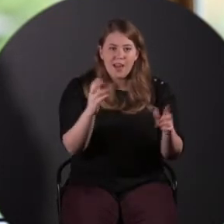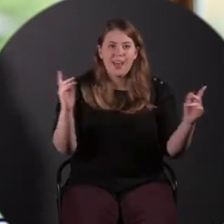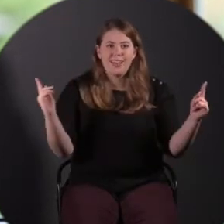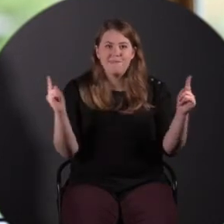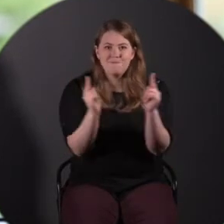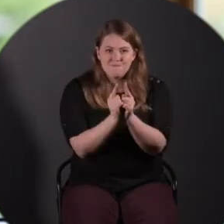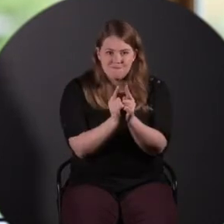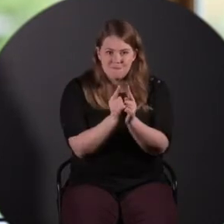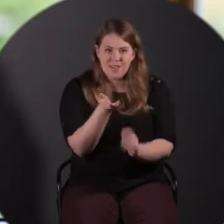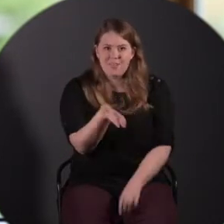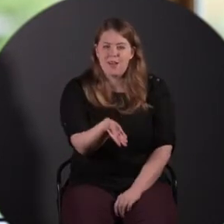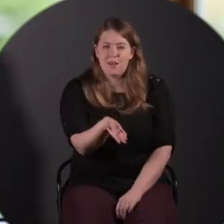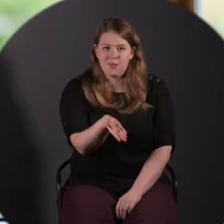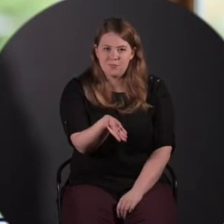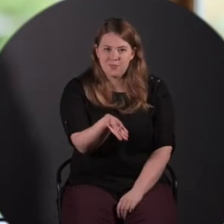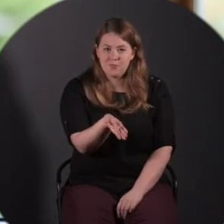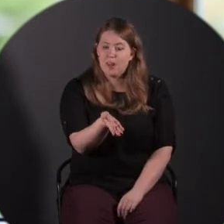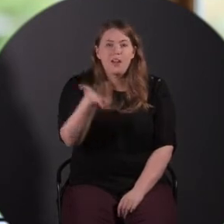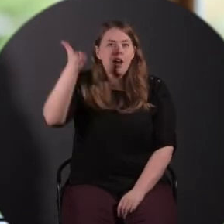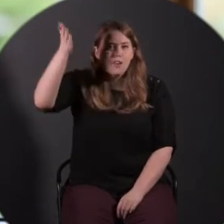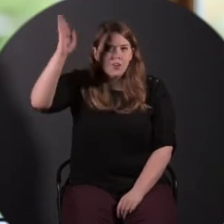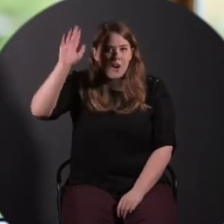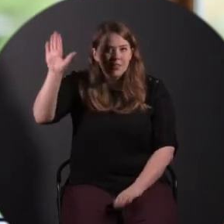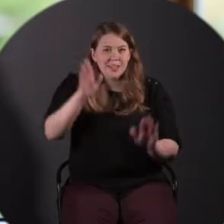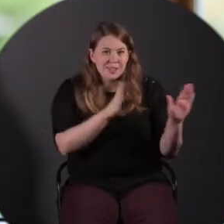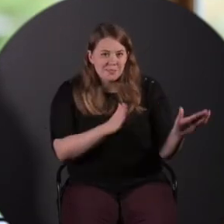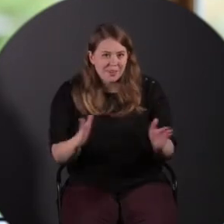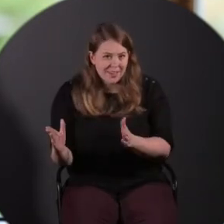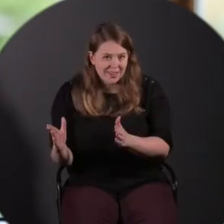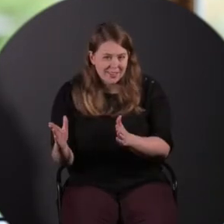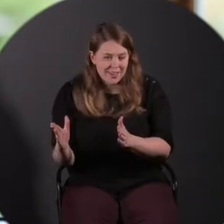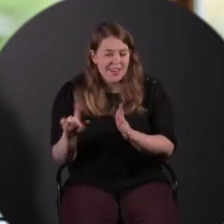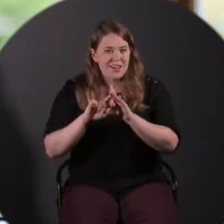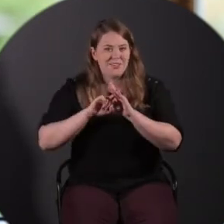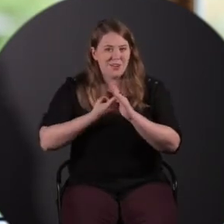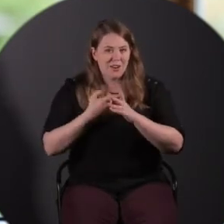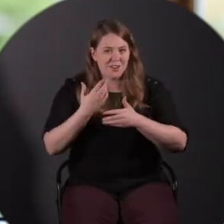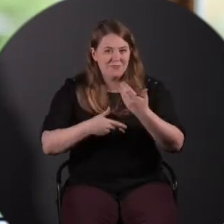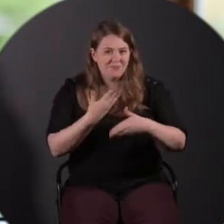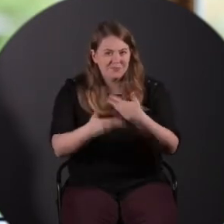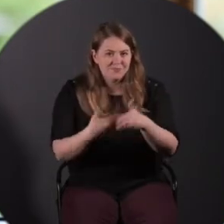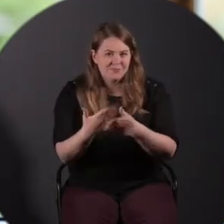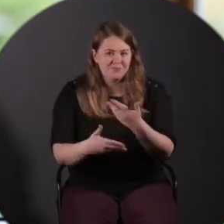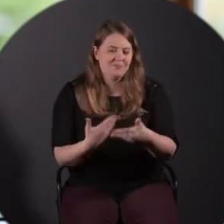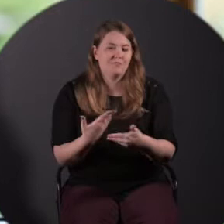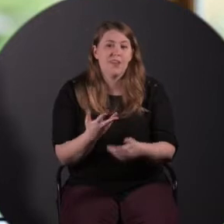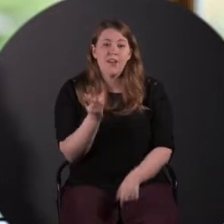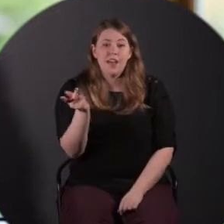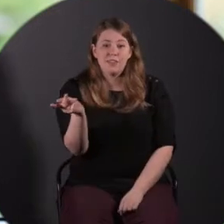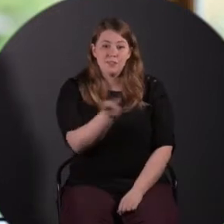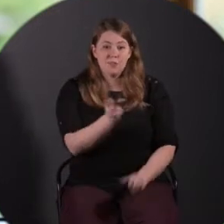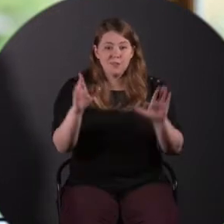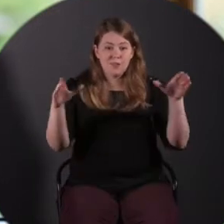connects them at that moment. And God had a plan, all happening in the midst of chaos and uncertainty. And they join together